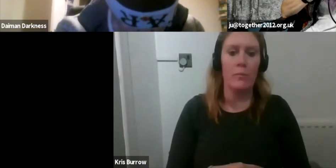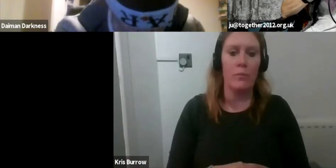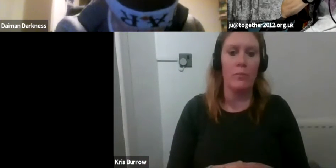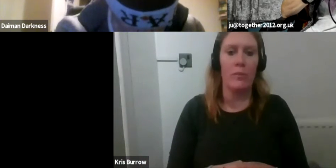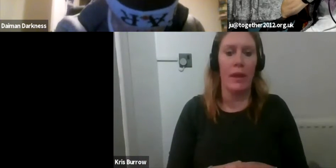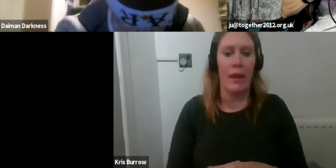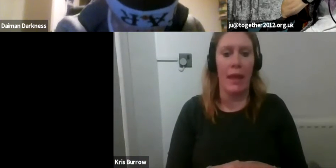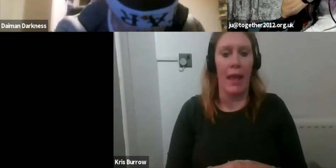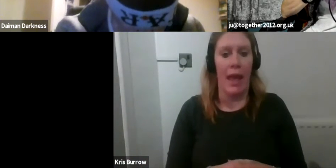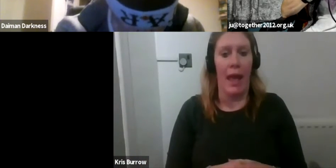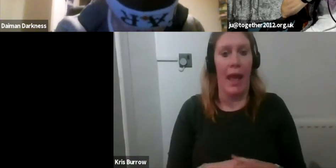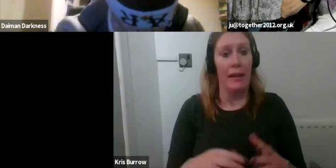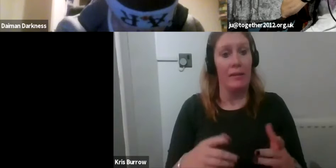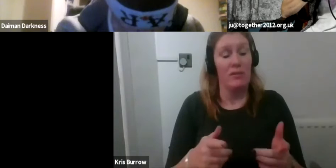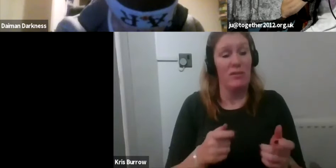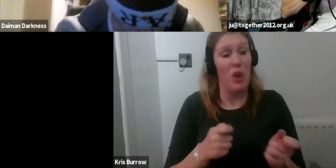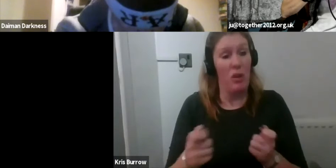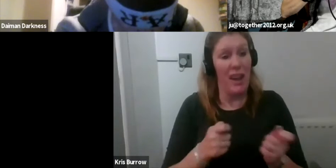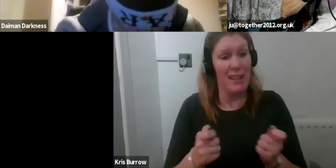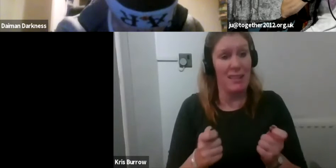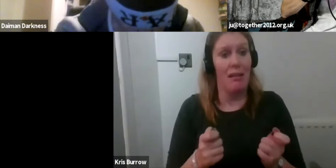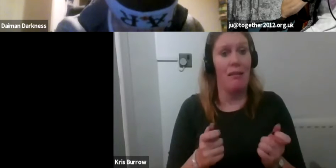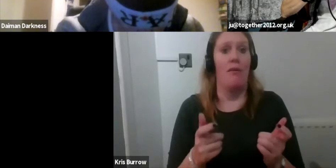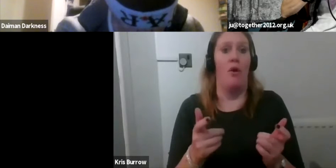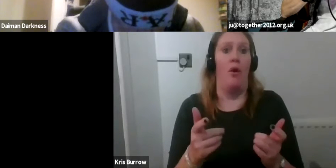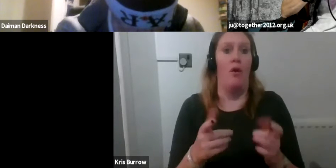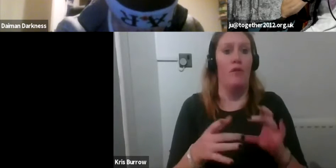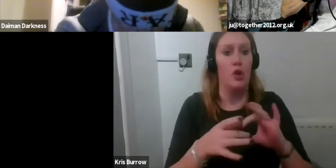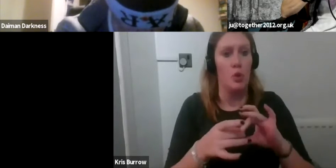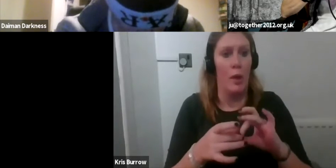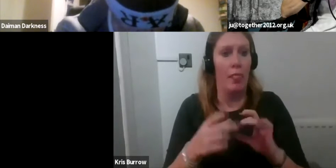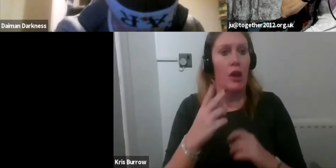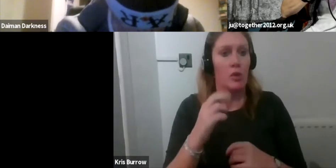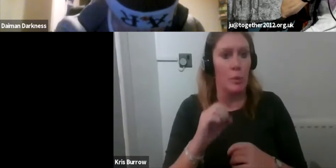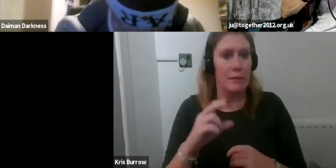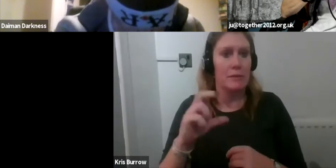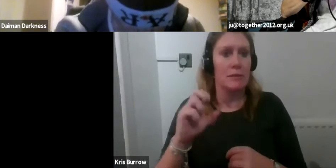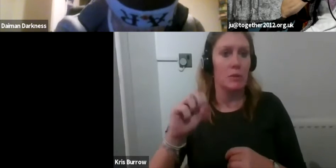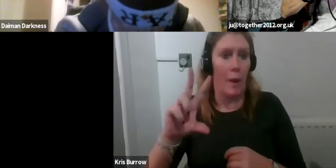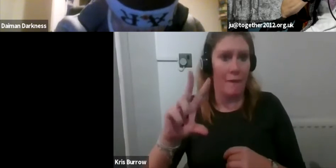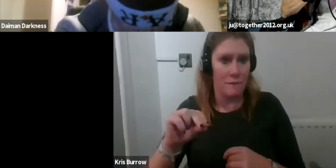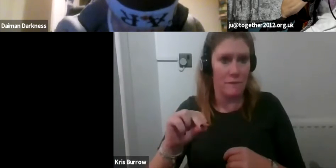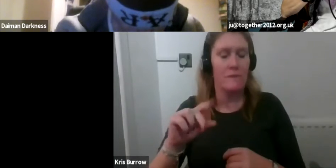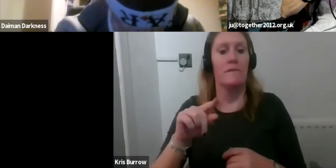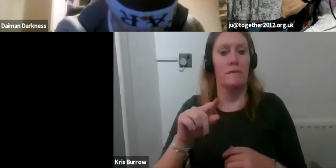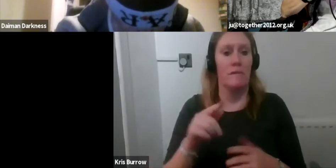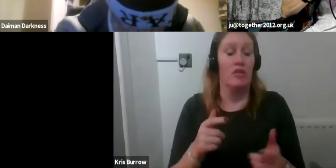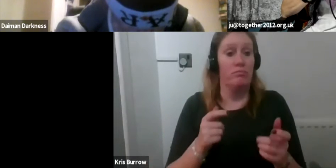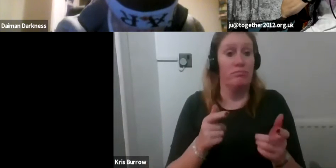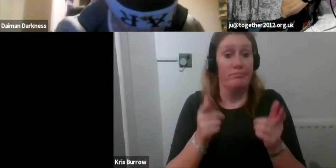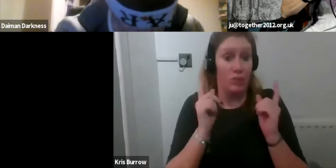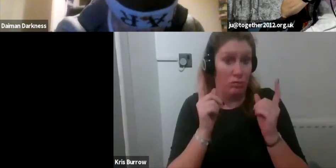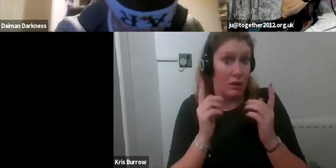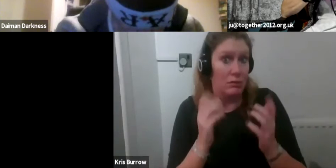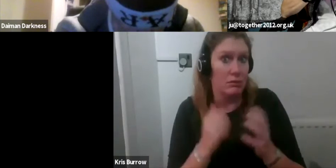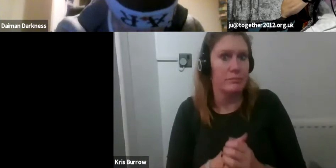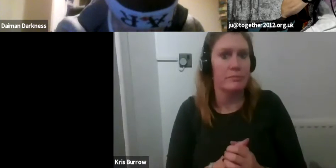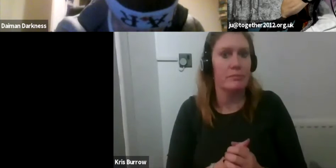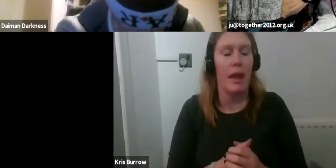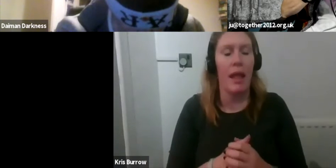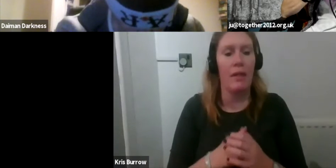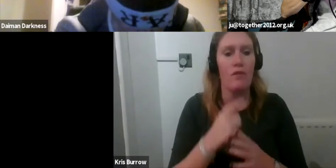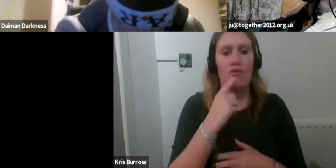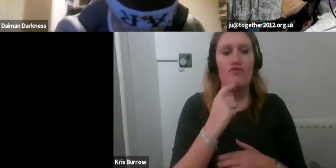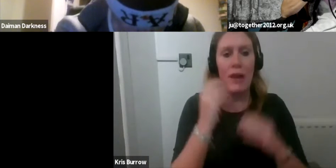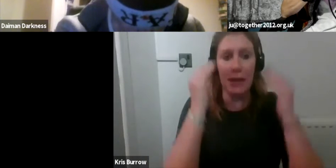this show today. Quick bit of audio description. I have short henna red hair in a self styled